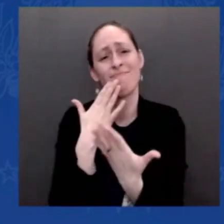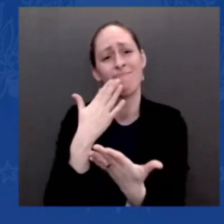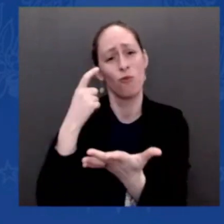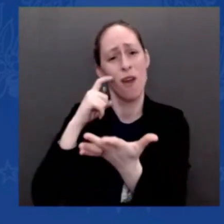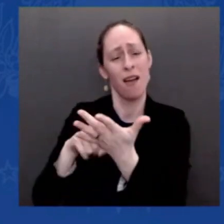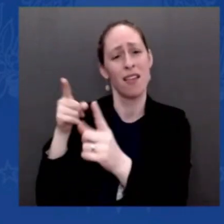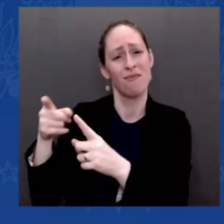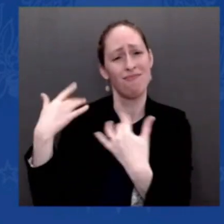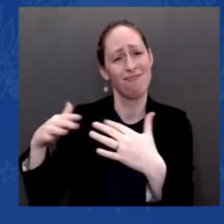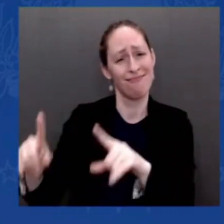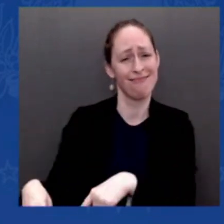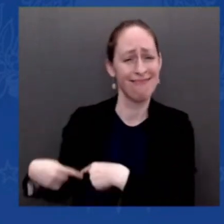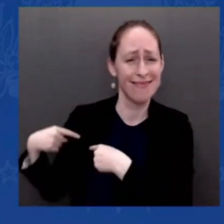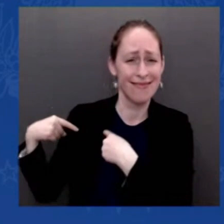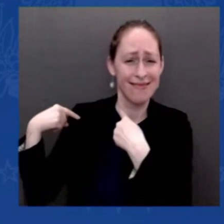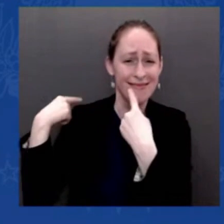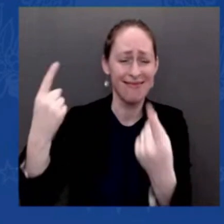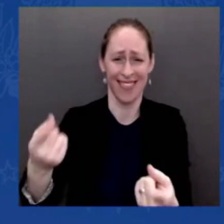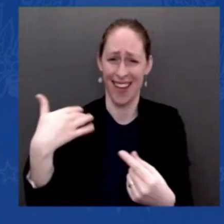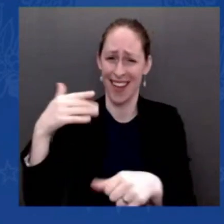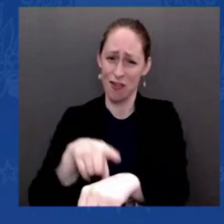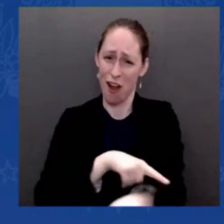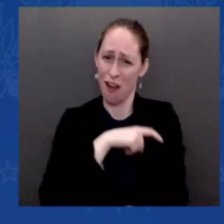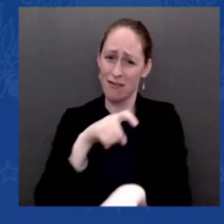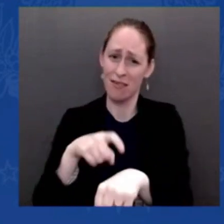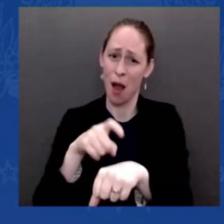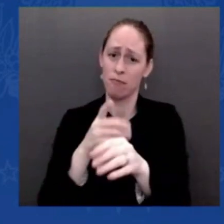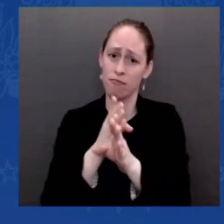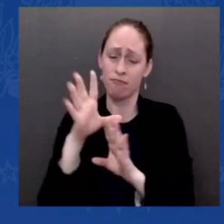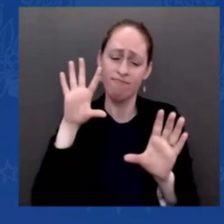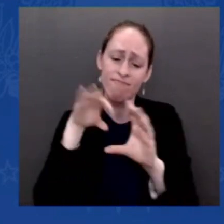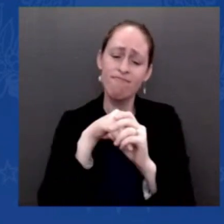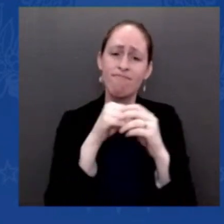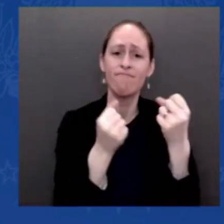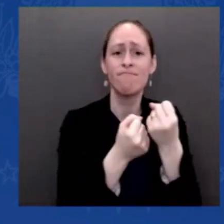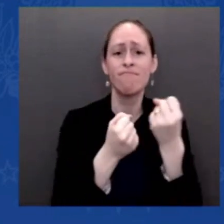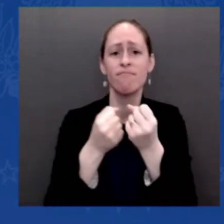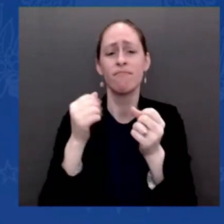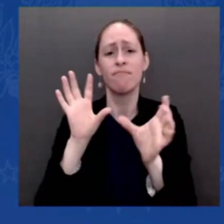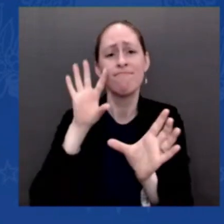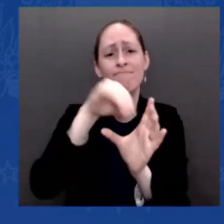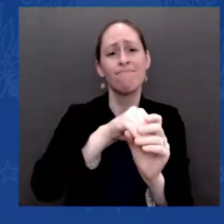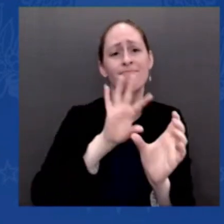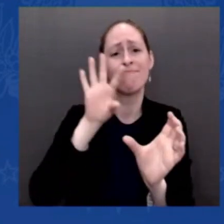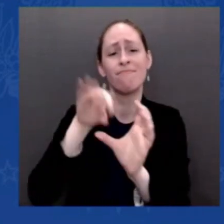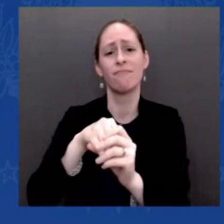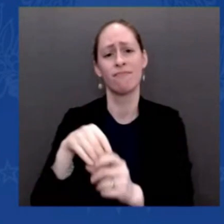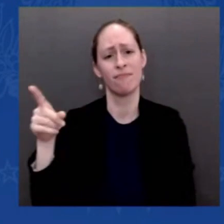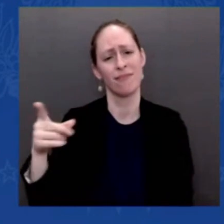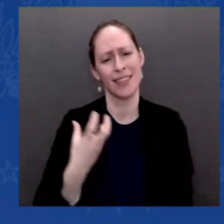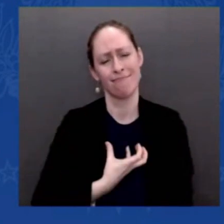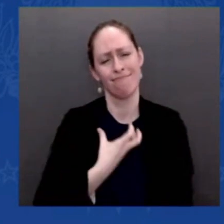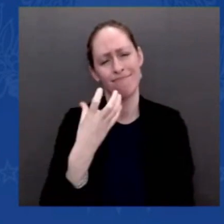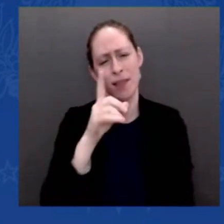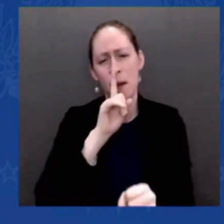his clear-eyed commitment to making our country's laws work for its people. And our gratitude extends to